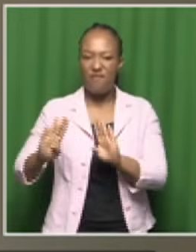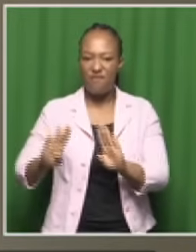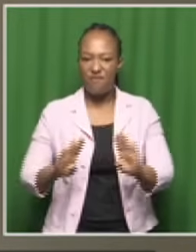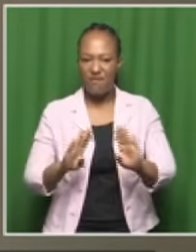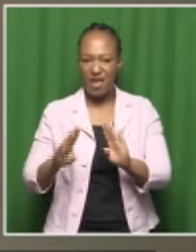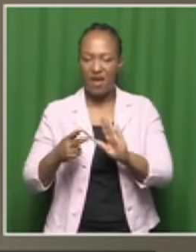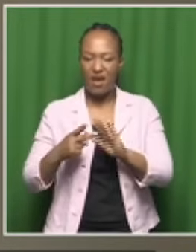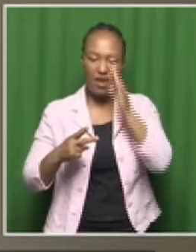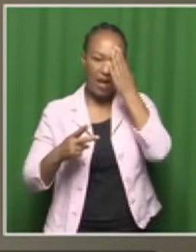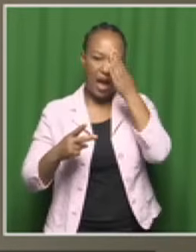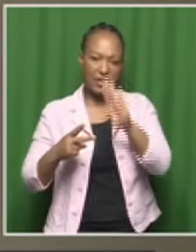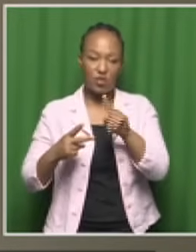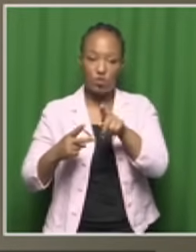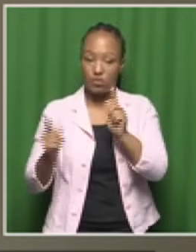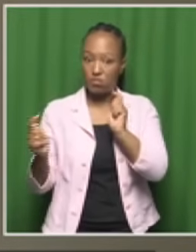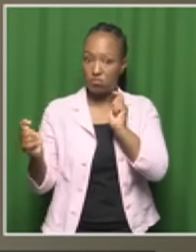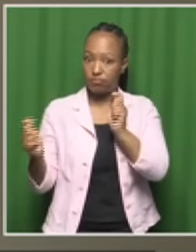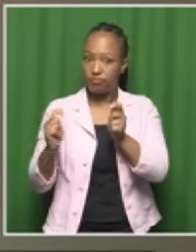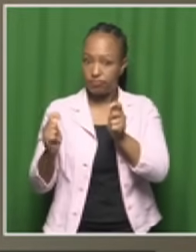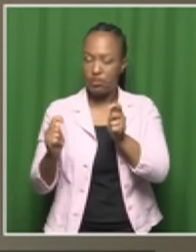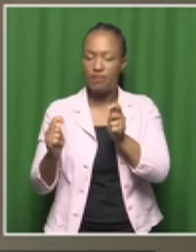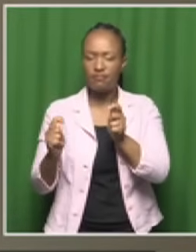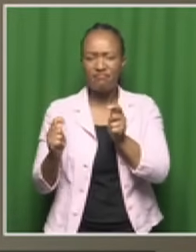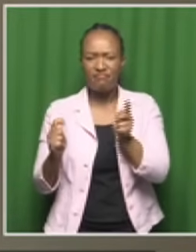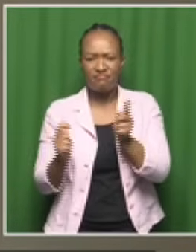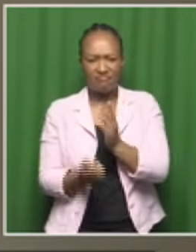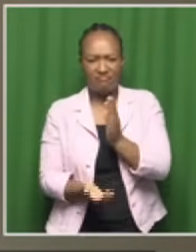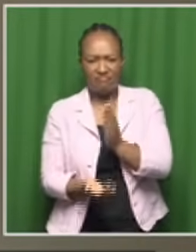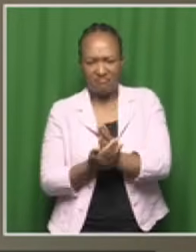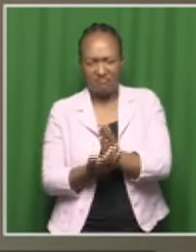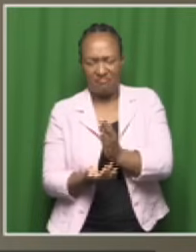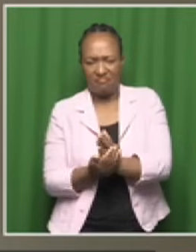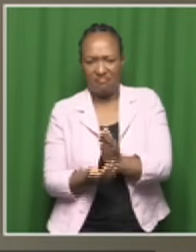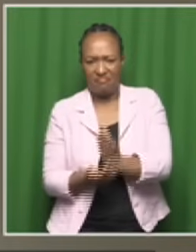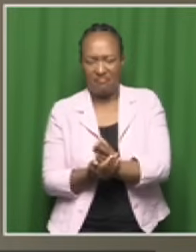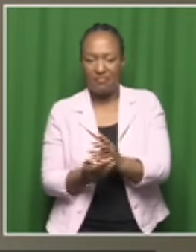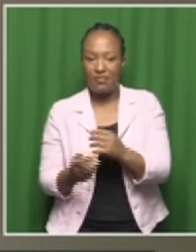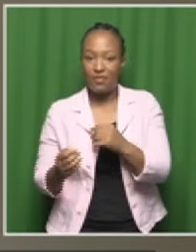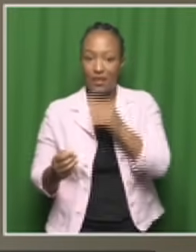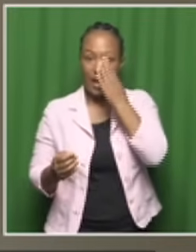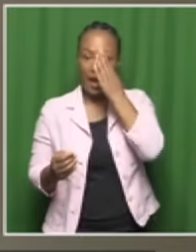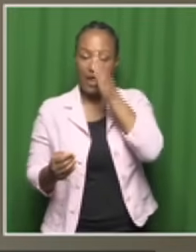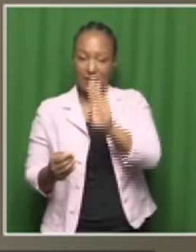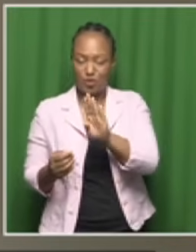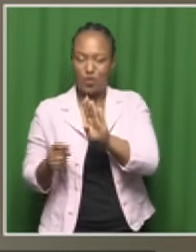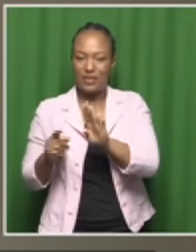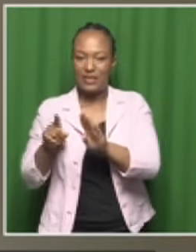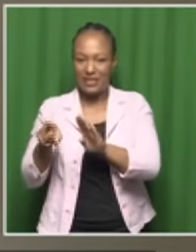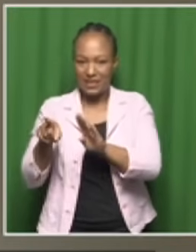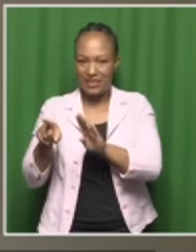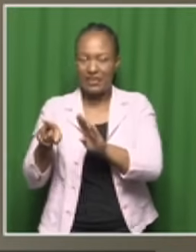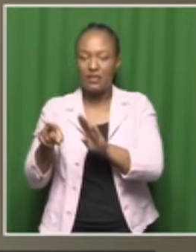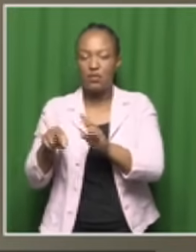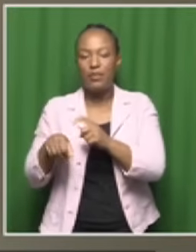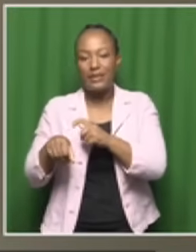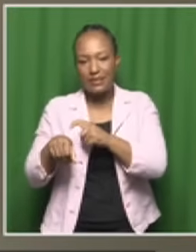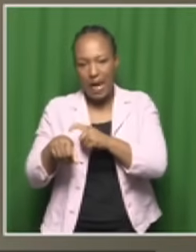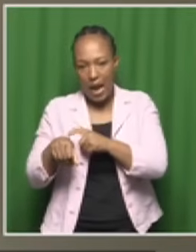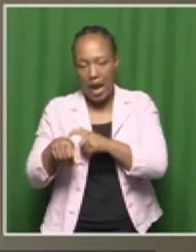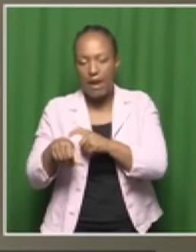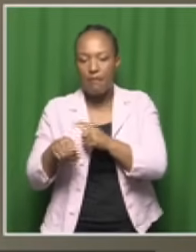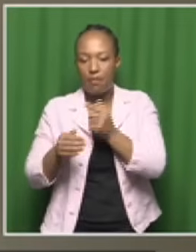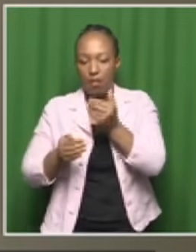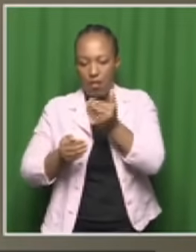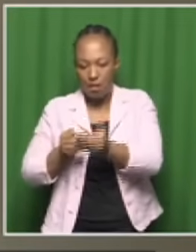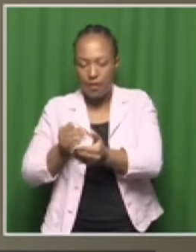on our roads. And definitely something it's attitude is something that's going to change over time. It needs to be an